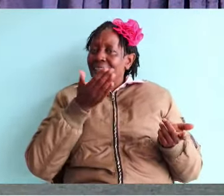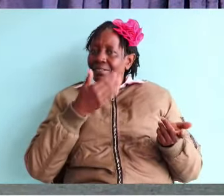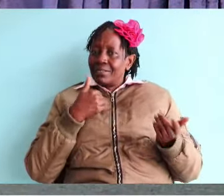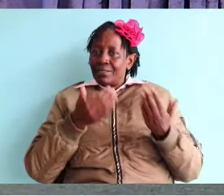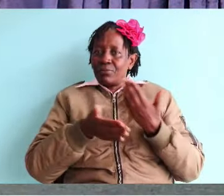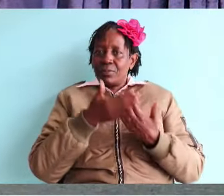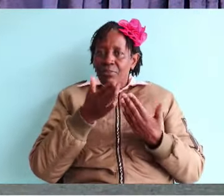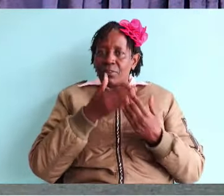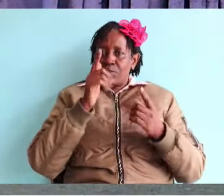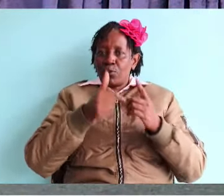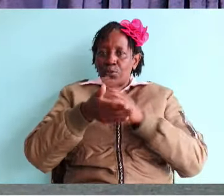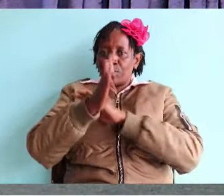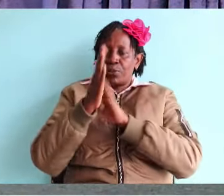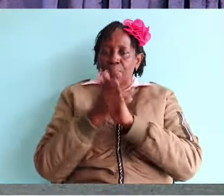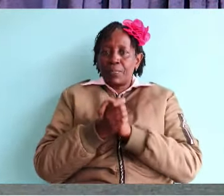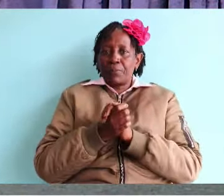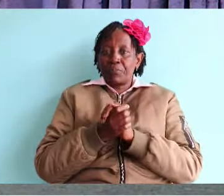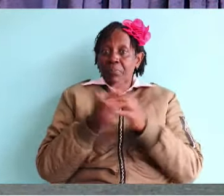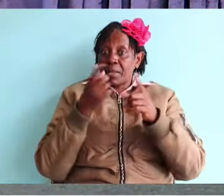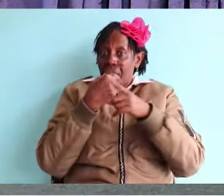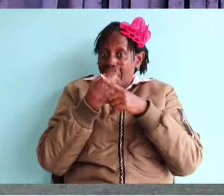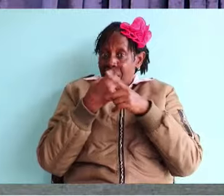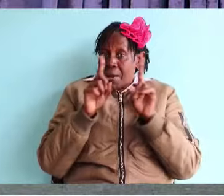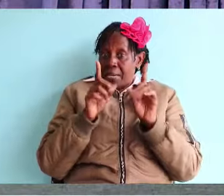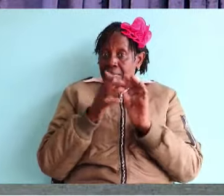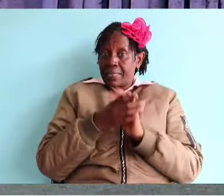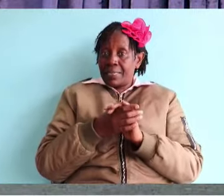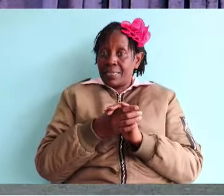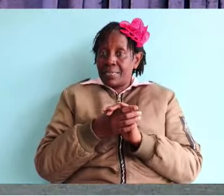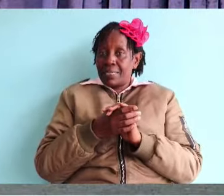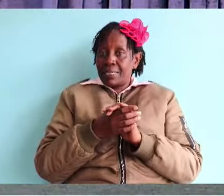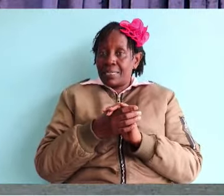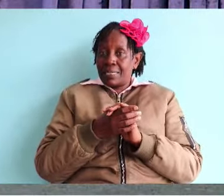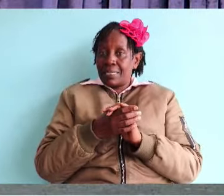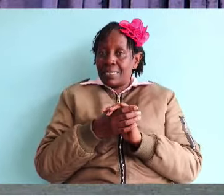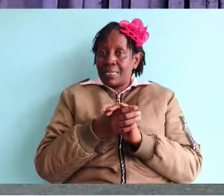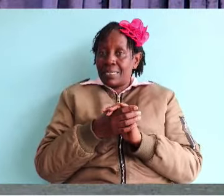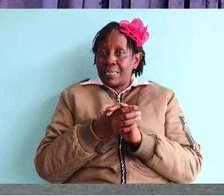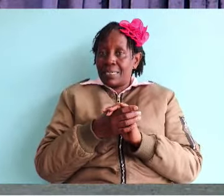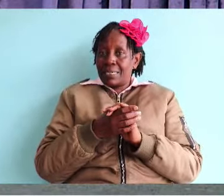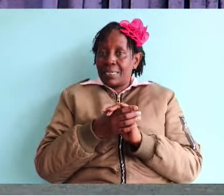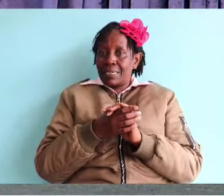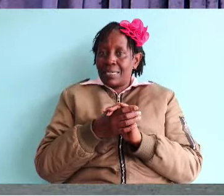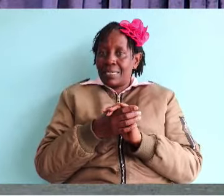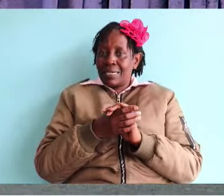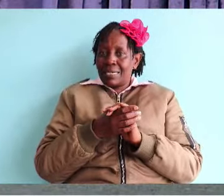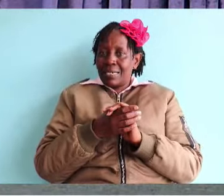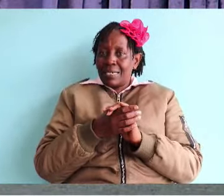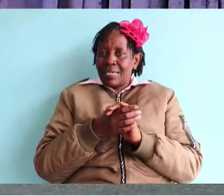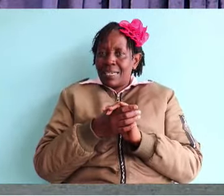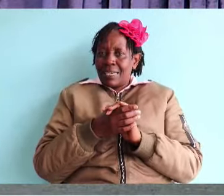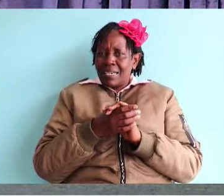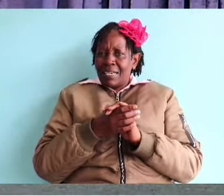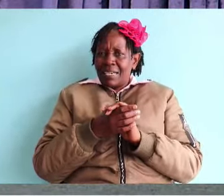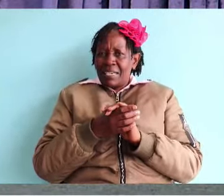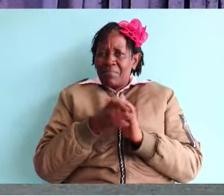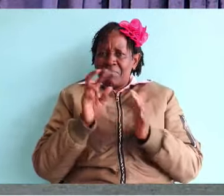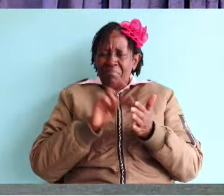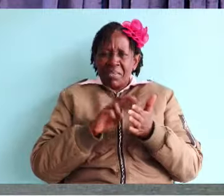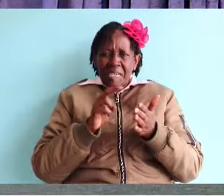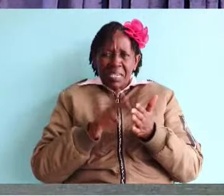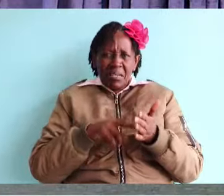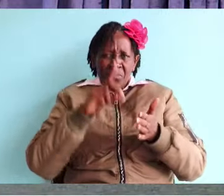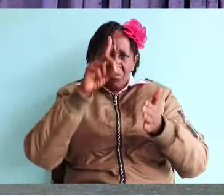you. But also he was drawn into what you can say is the popular worship that